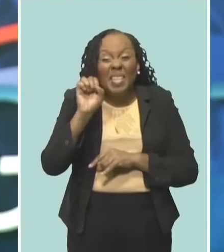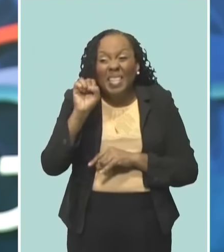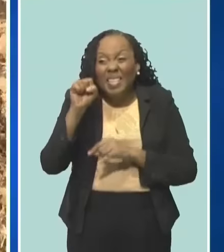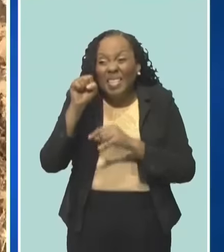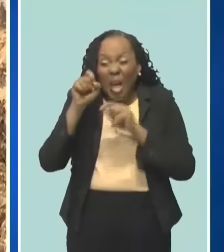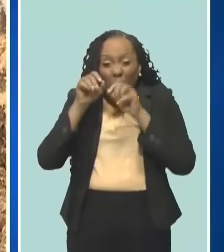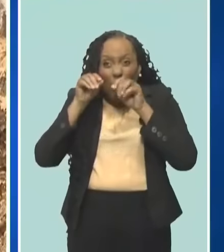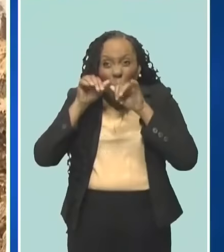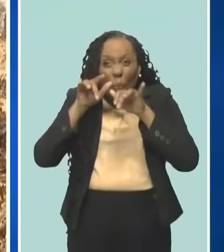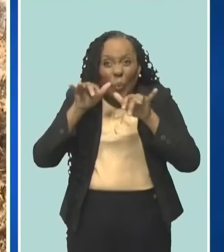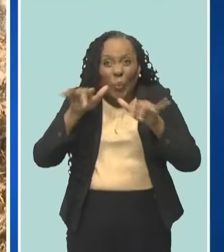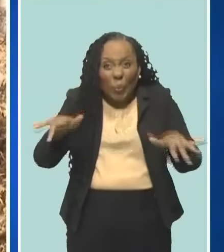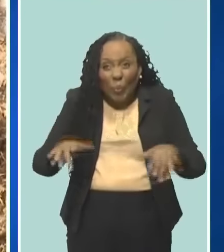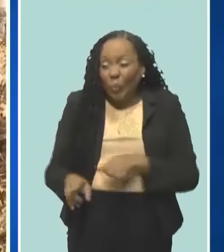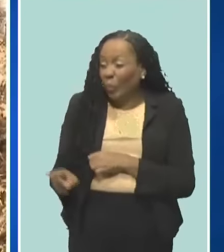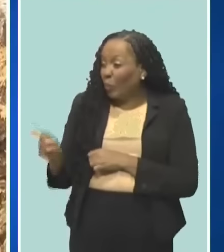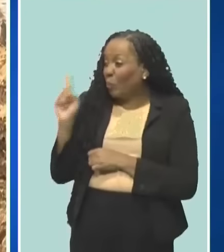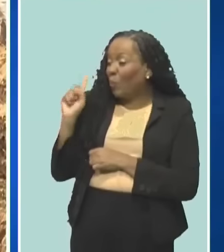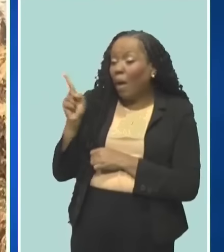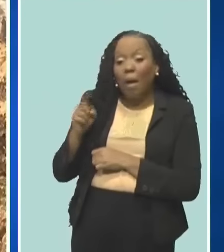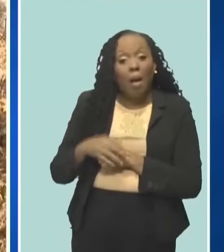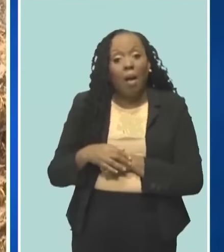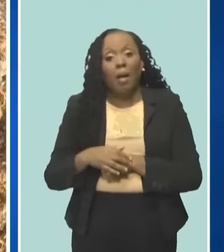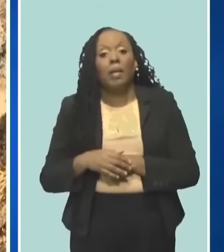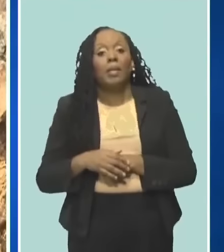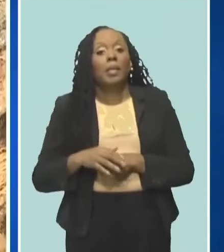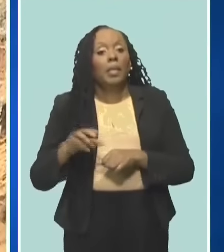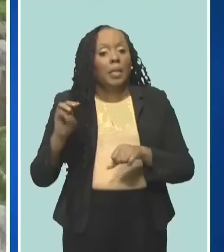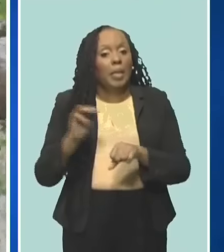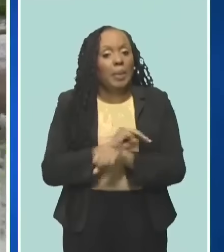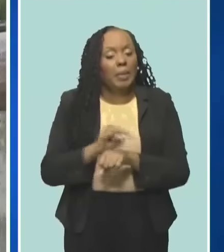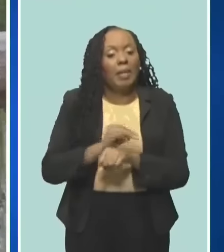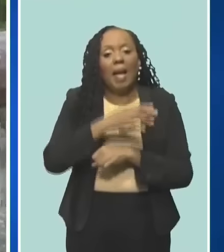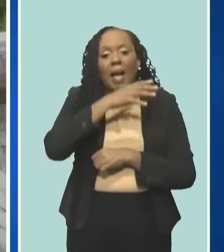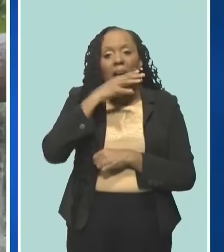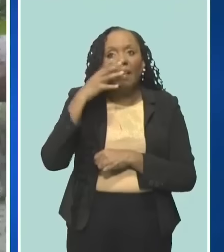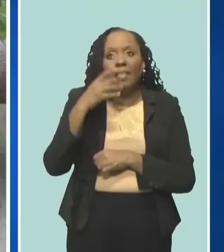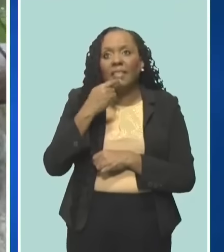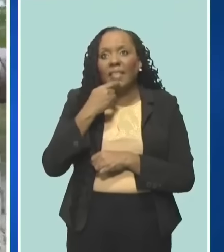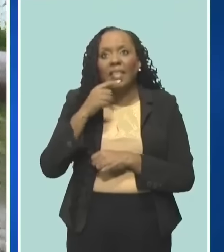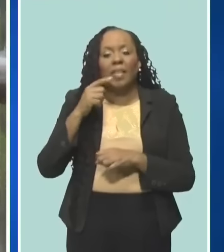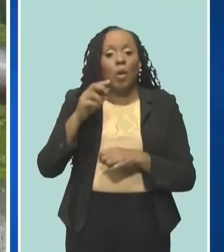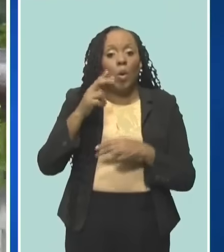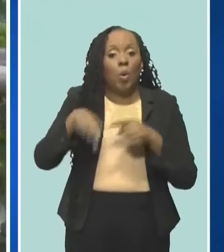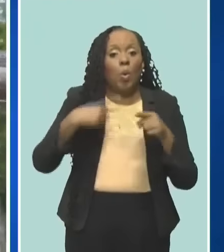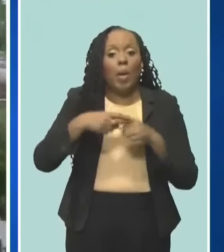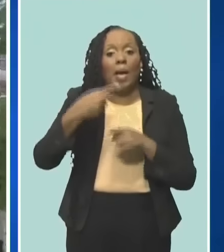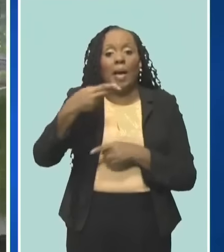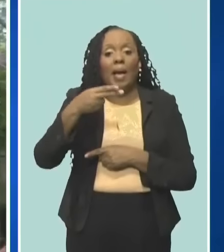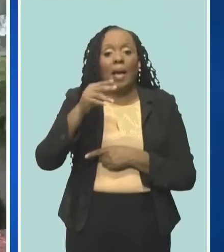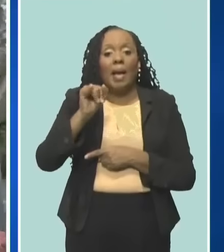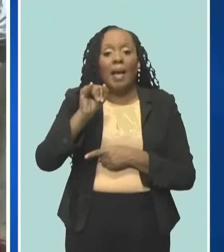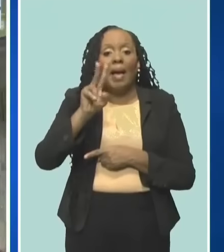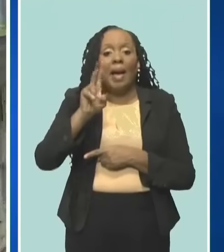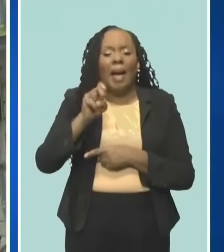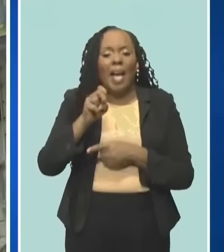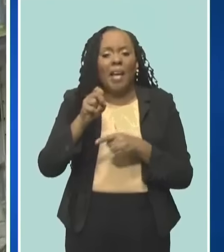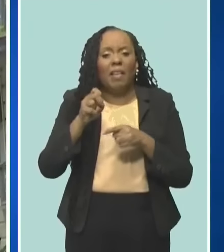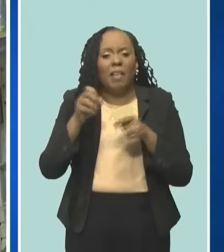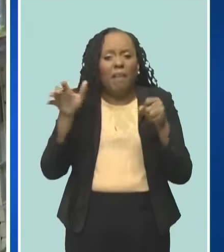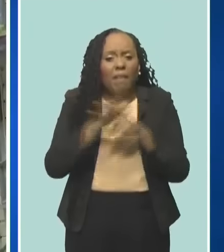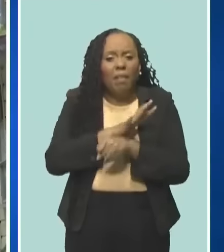Senior Agricultural Assistant in the Ministry of Agriculture, Bernard Thompson, when a hive gets overcrowded, half of the bees will leave and